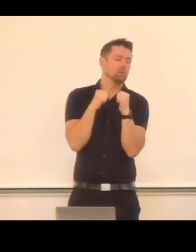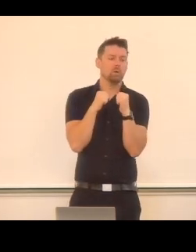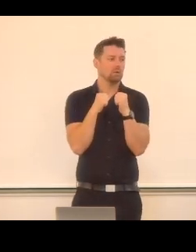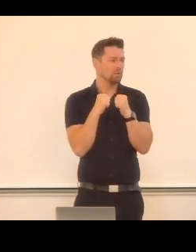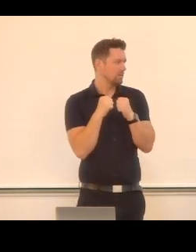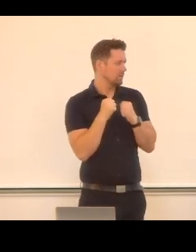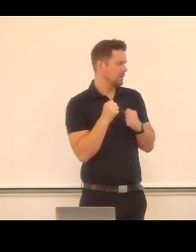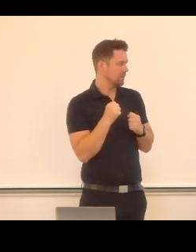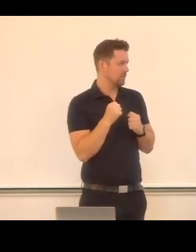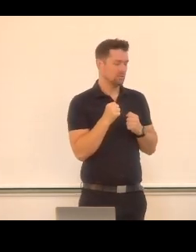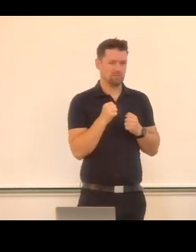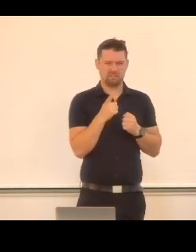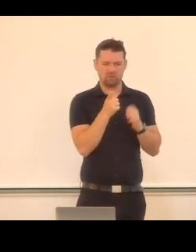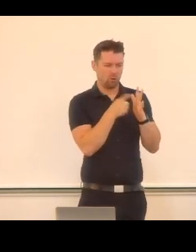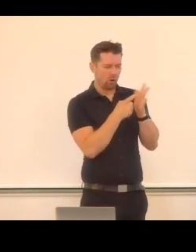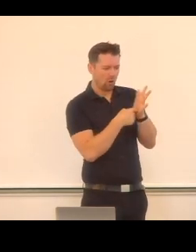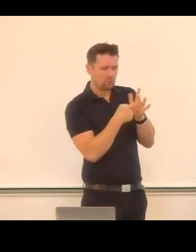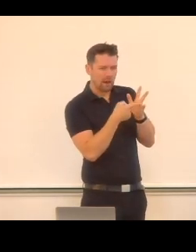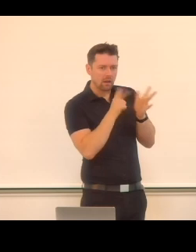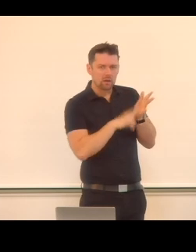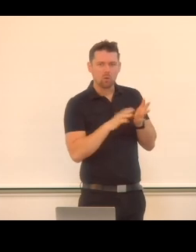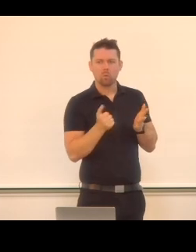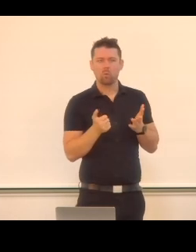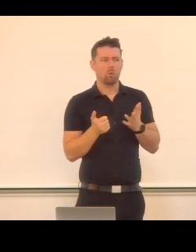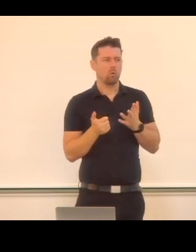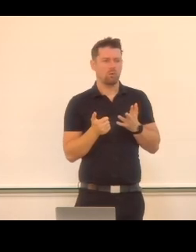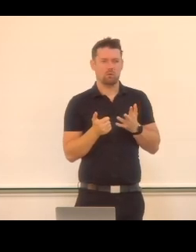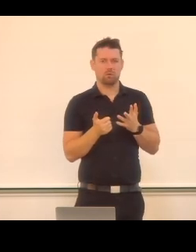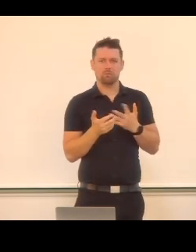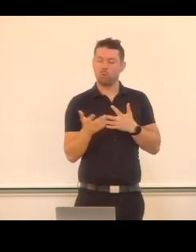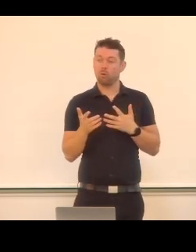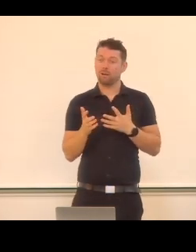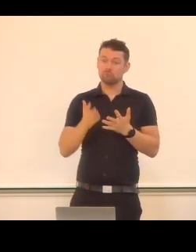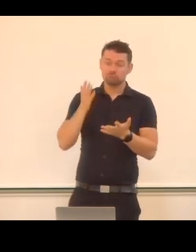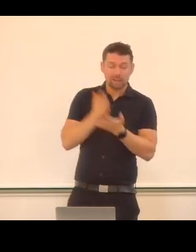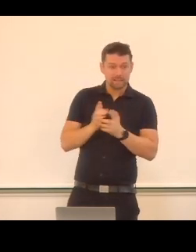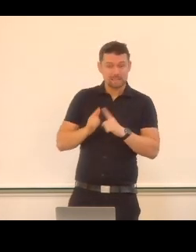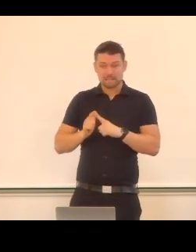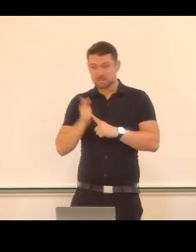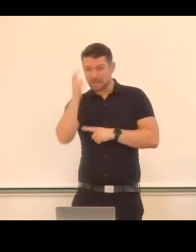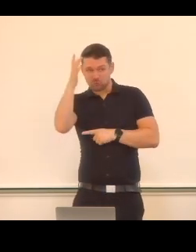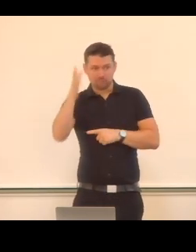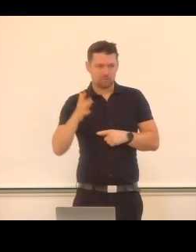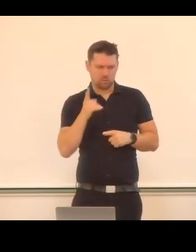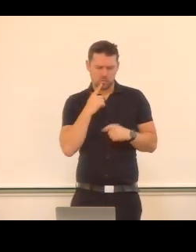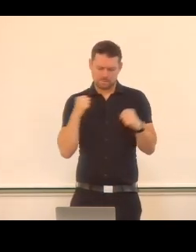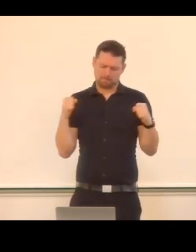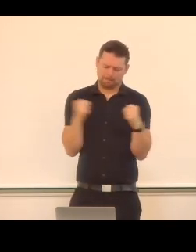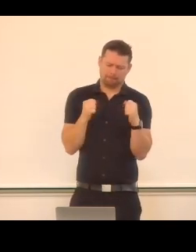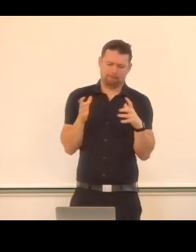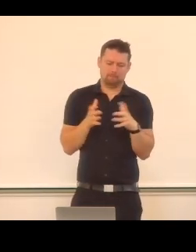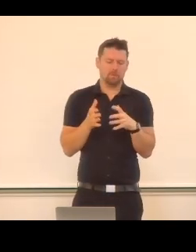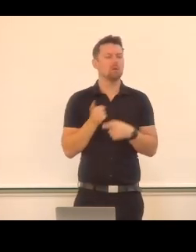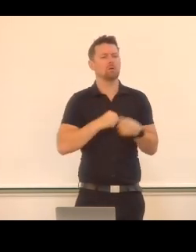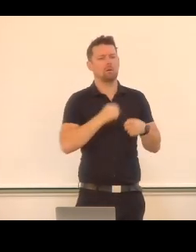like you might be in an Orion or in a more, what I call it, realistic spacecraft where space is at a premium. Because we had plenty